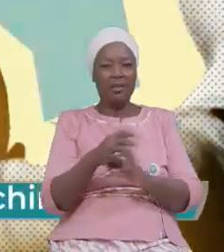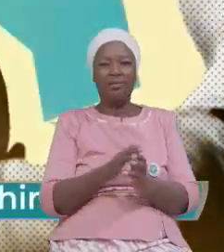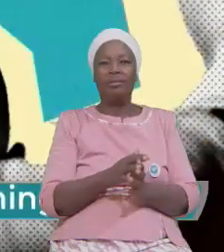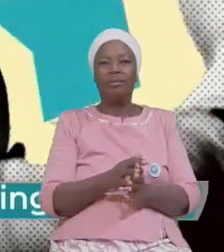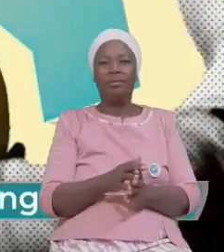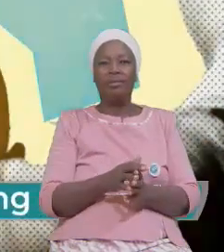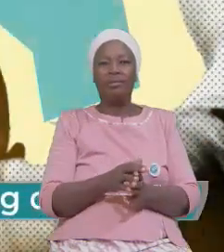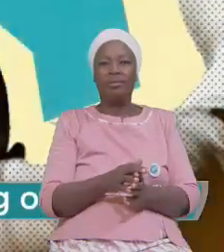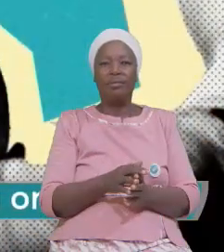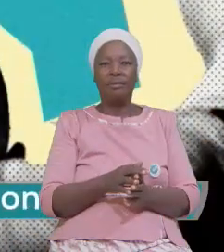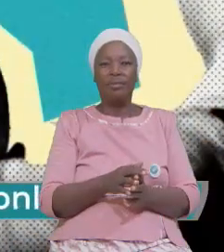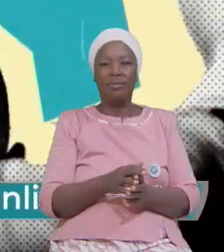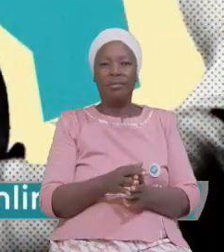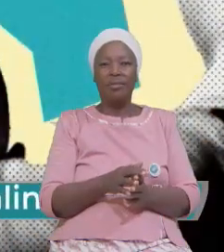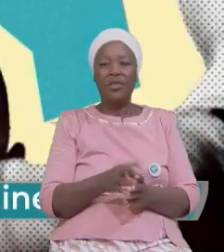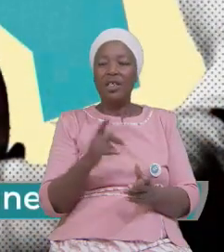Threefold miracles are waiting you.